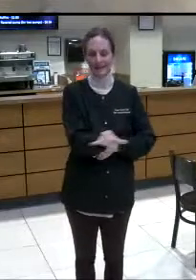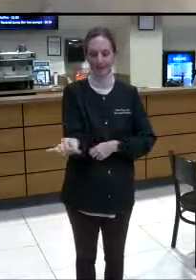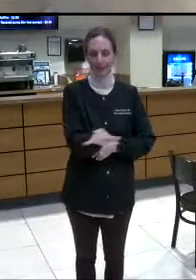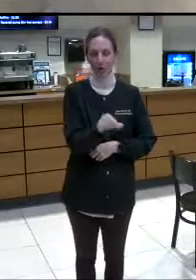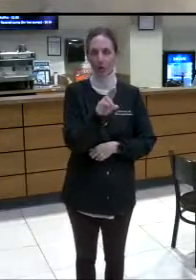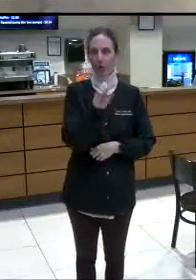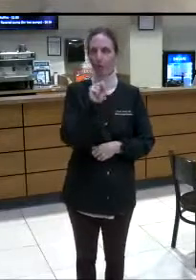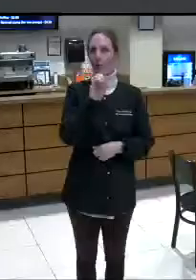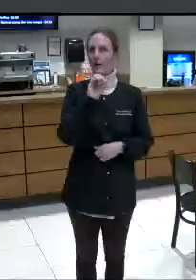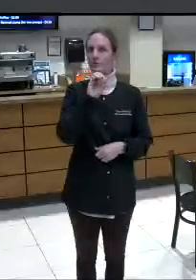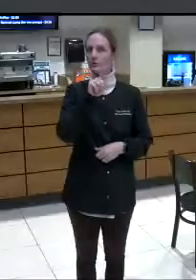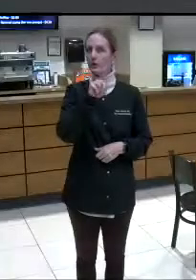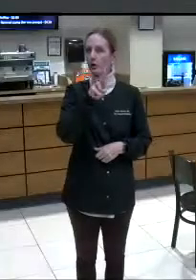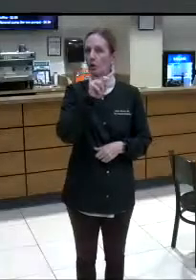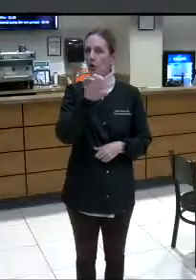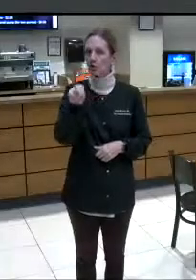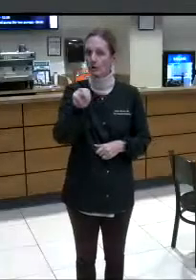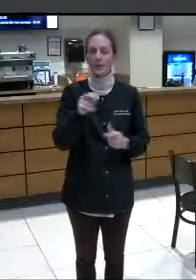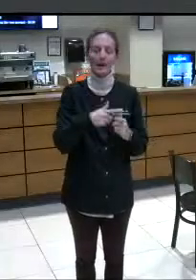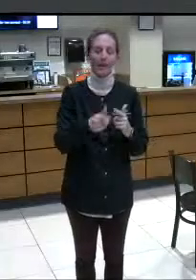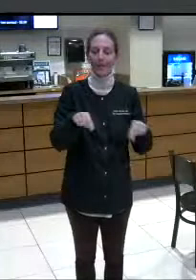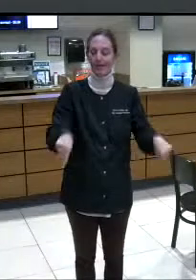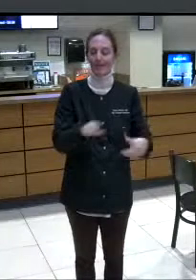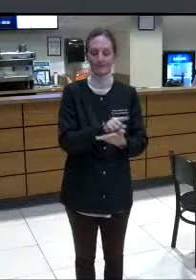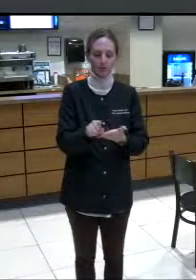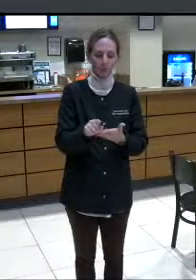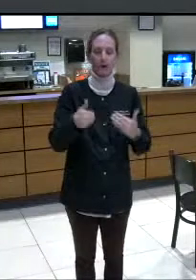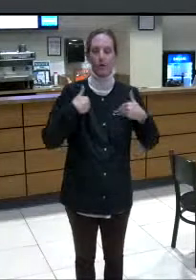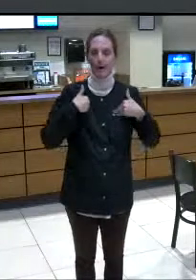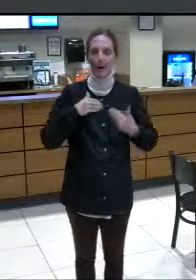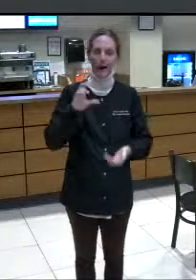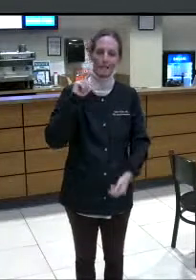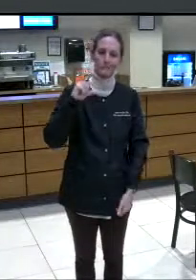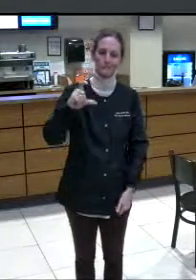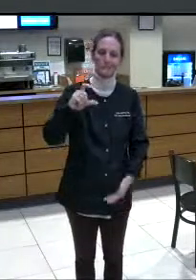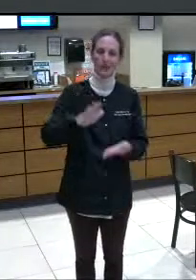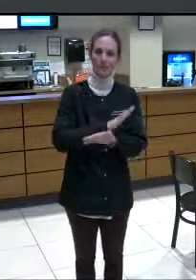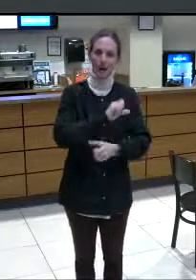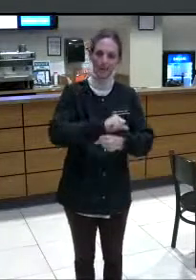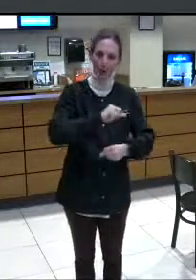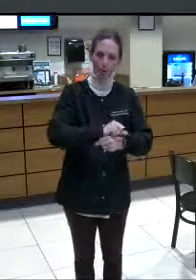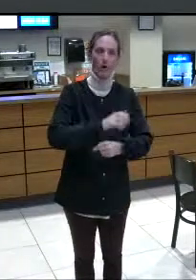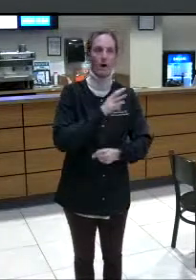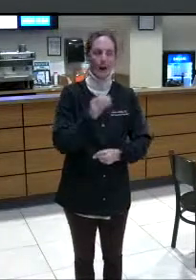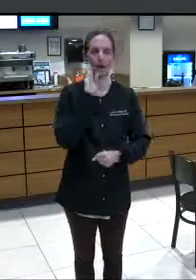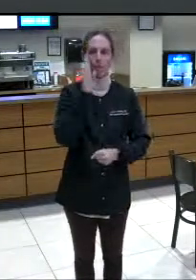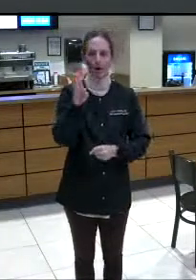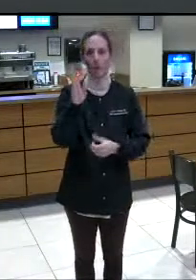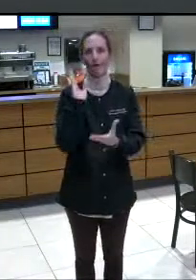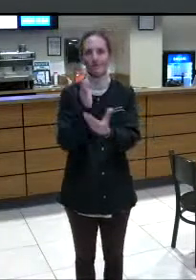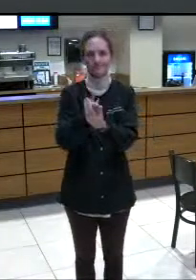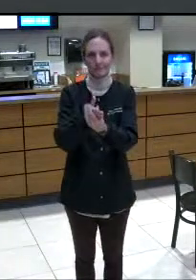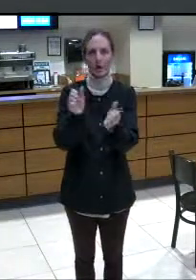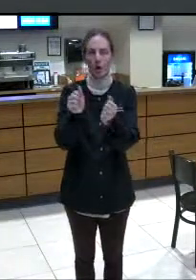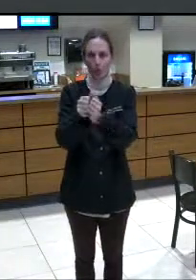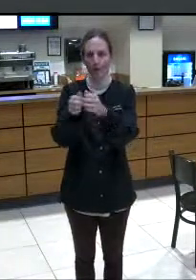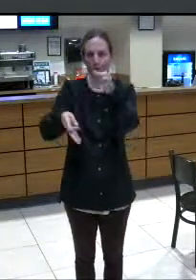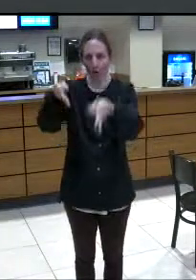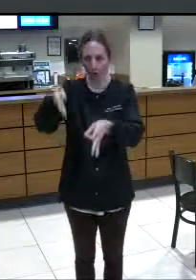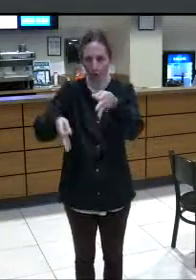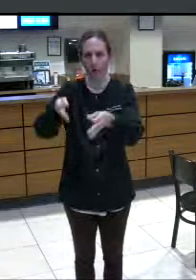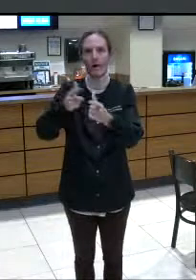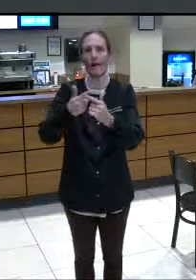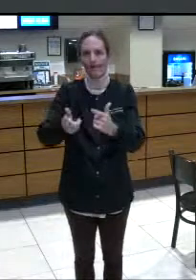This will be put together with a lot of other paperwork, and to make a long story short, we'll eventually get this filed with the court, and a judge will sign an